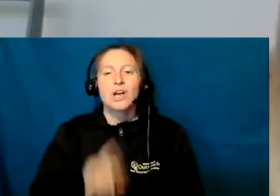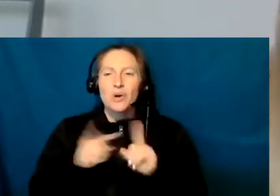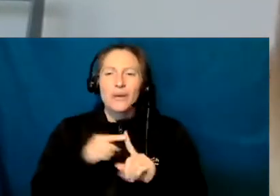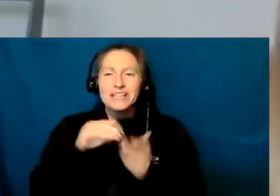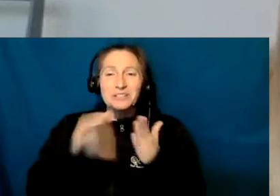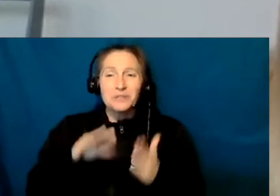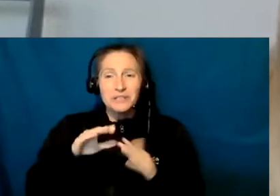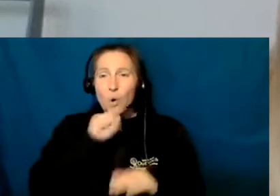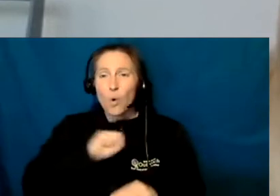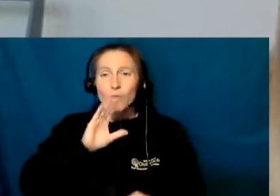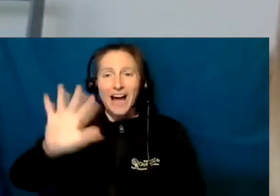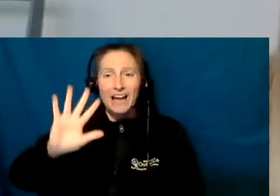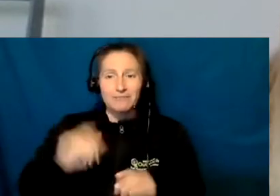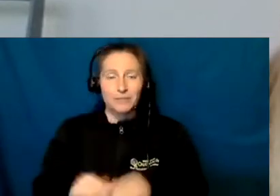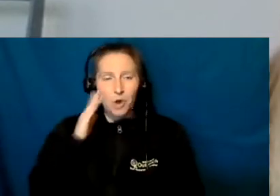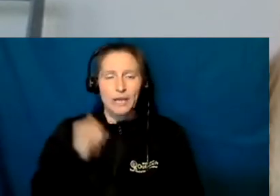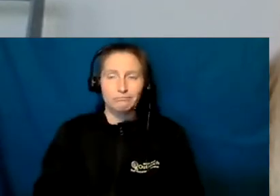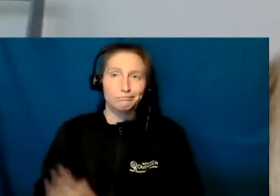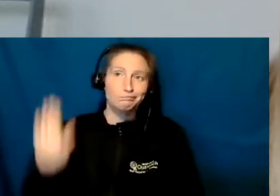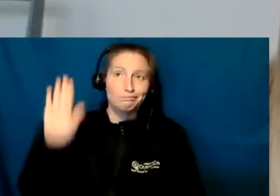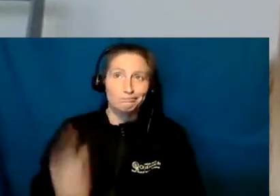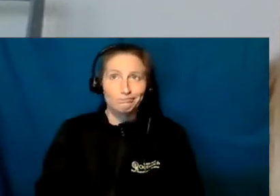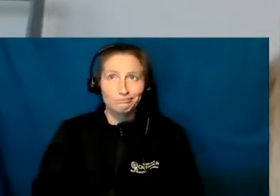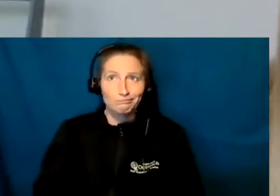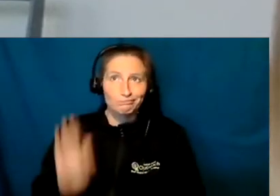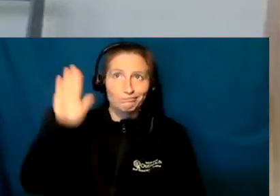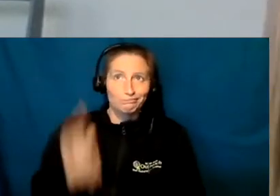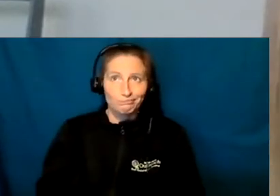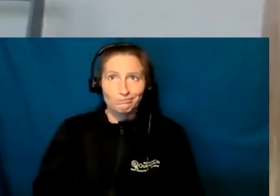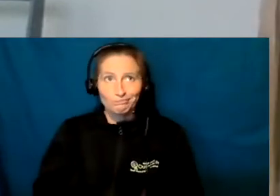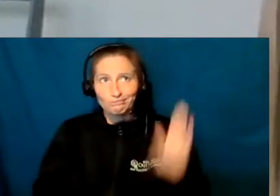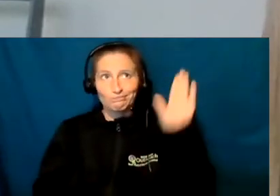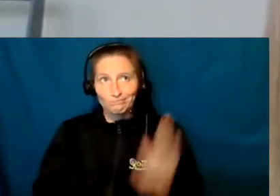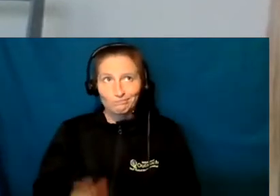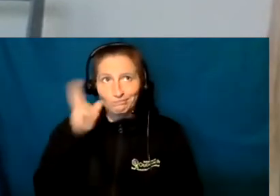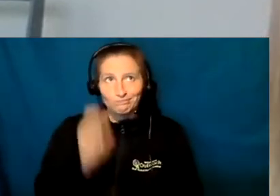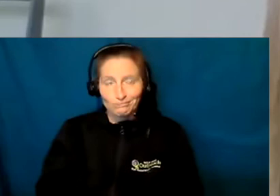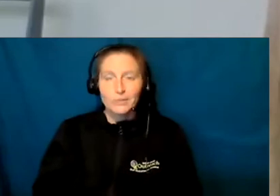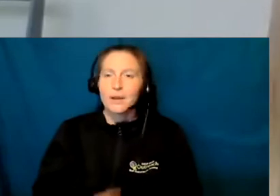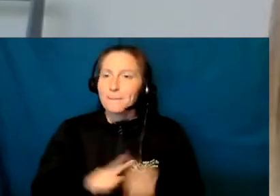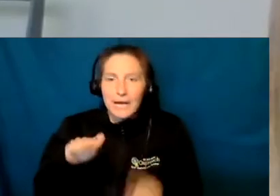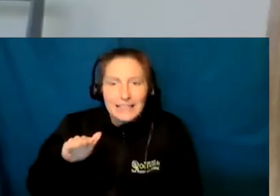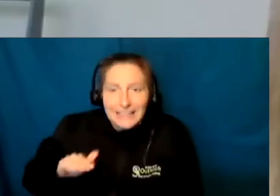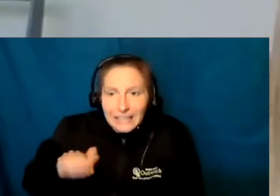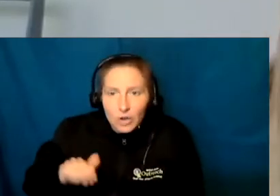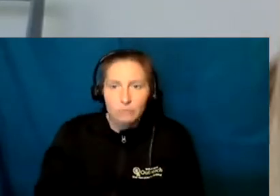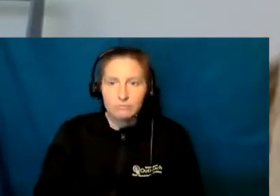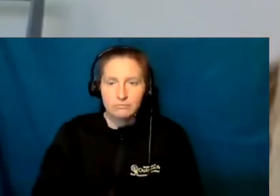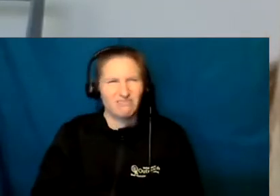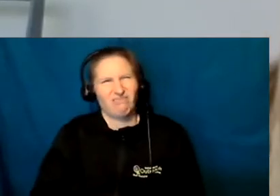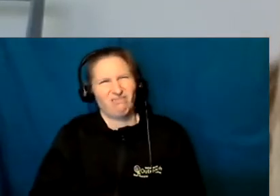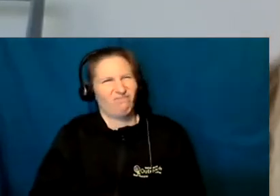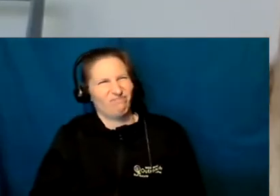of 5, they can just raise their hand and tell you when they heard a beep. But when they're little, they don't want to do that.